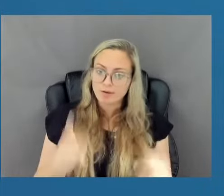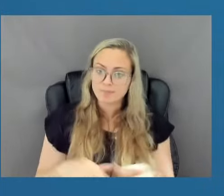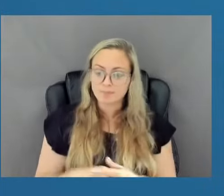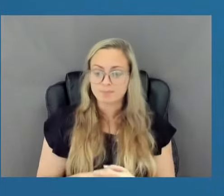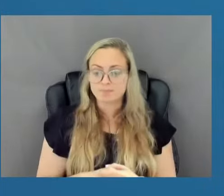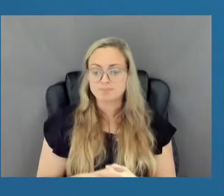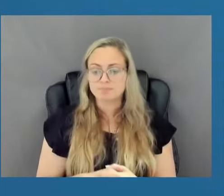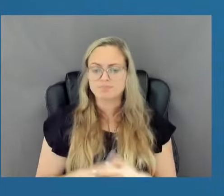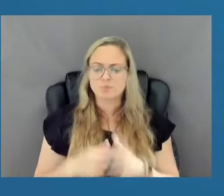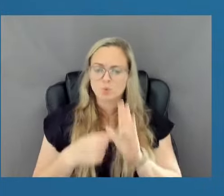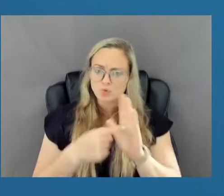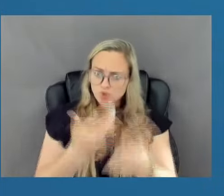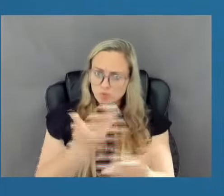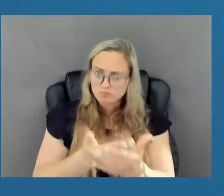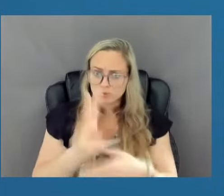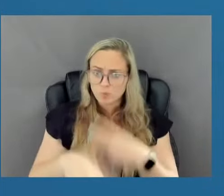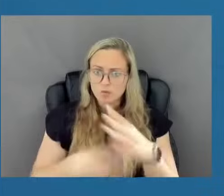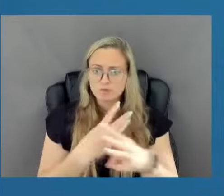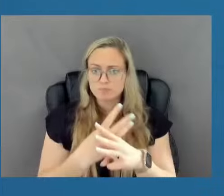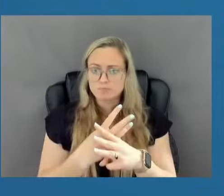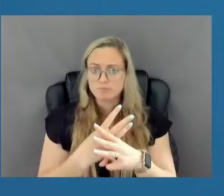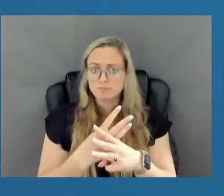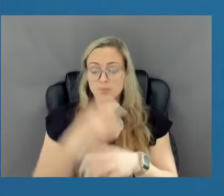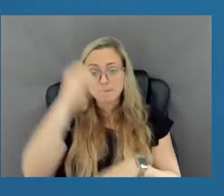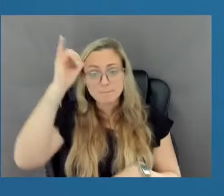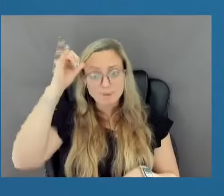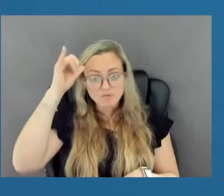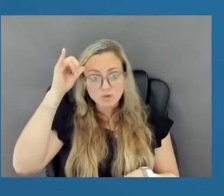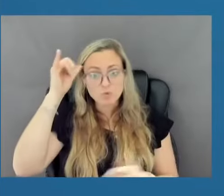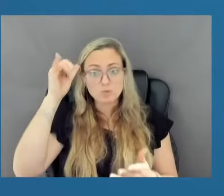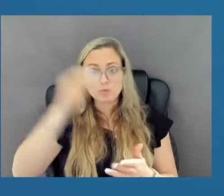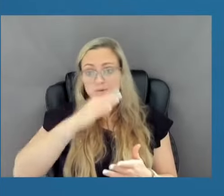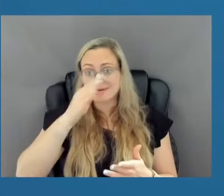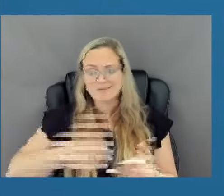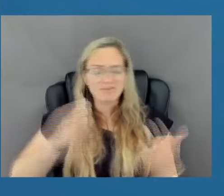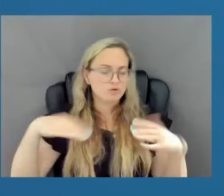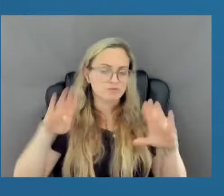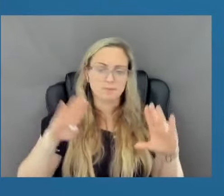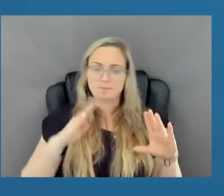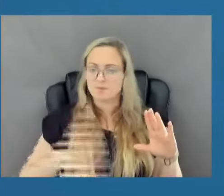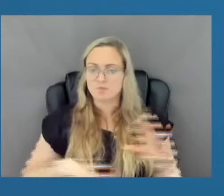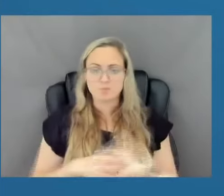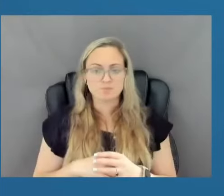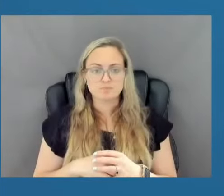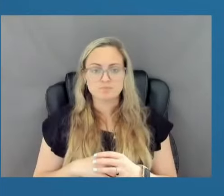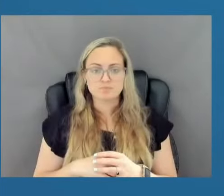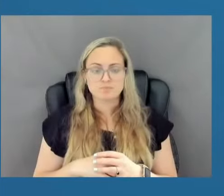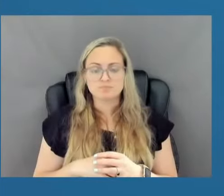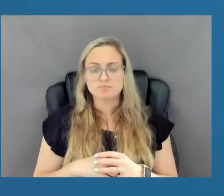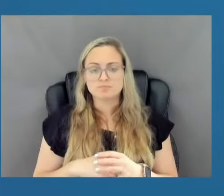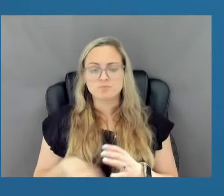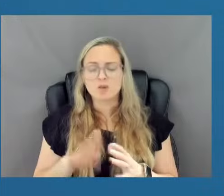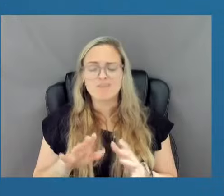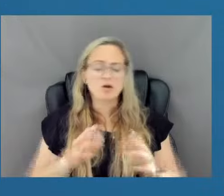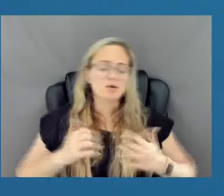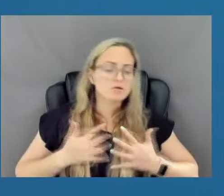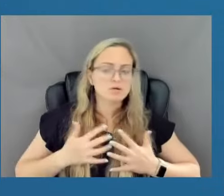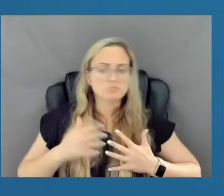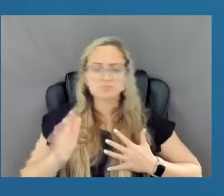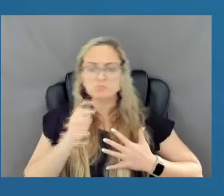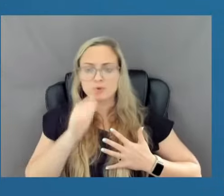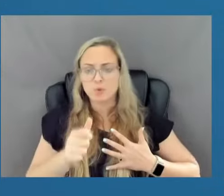we'll show the world that Buffalo never backs down. We never cave, we never cower. We